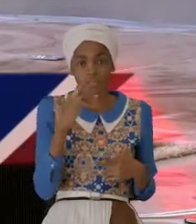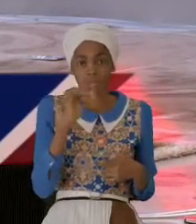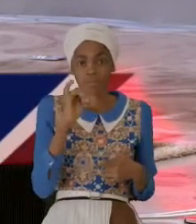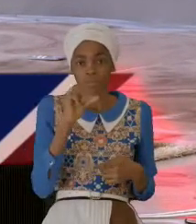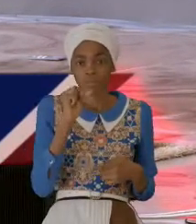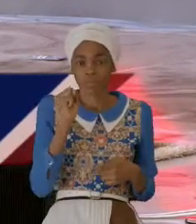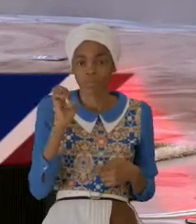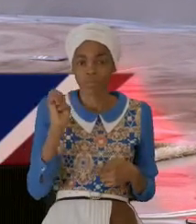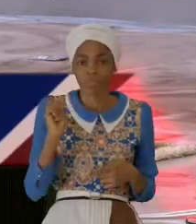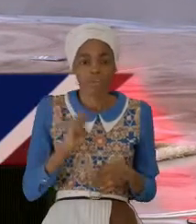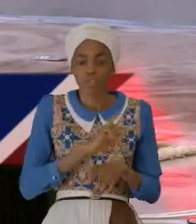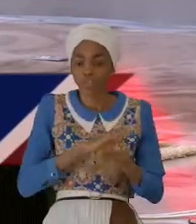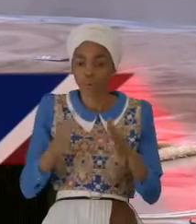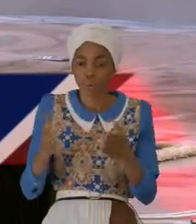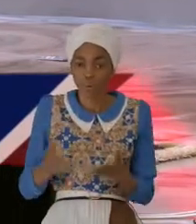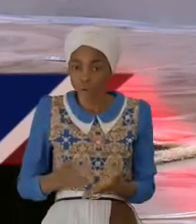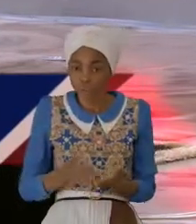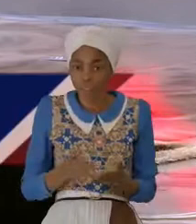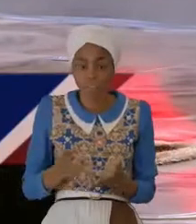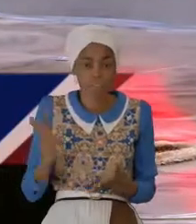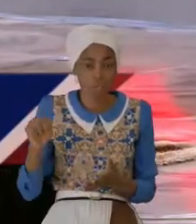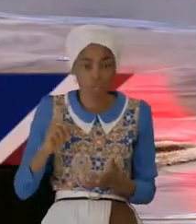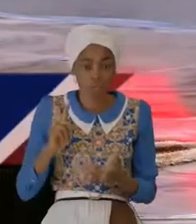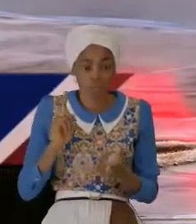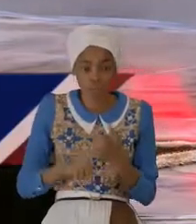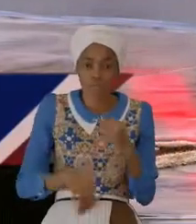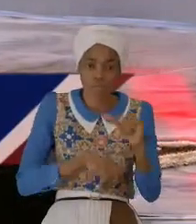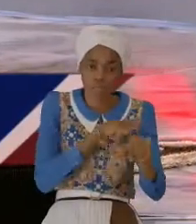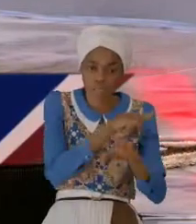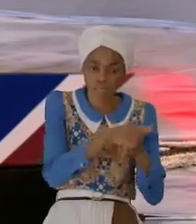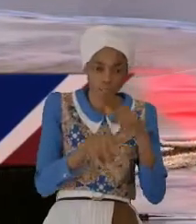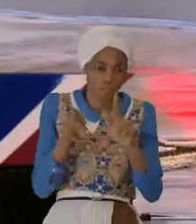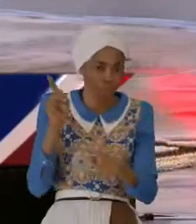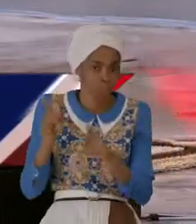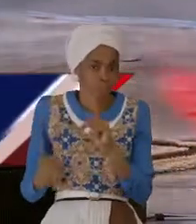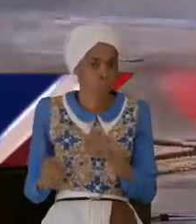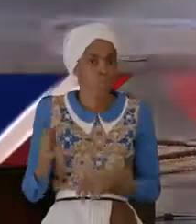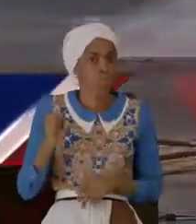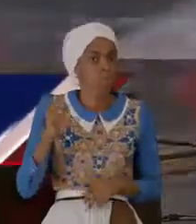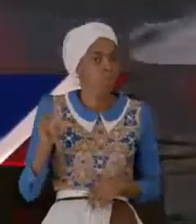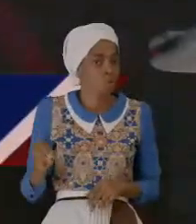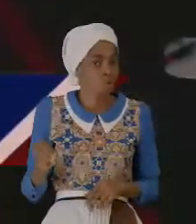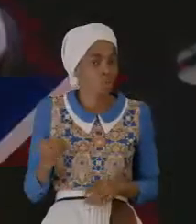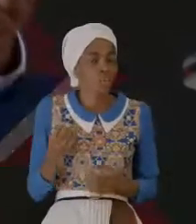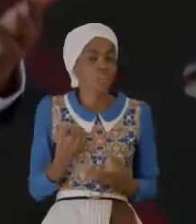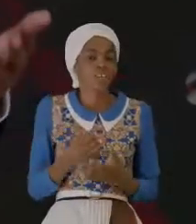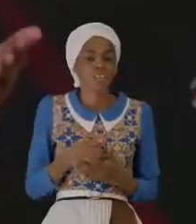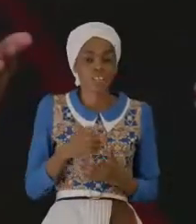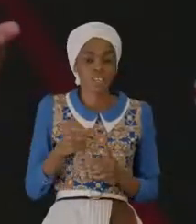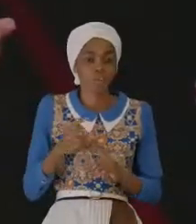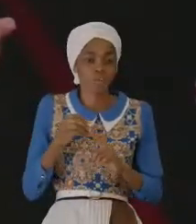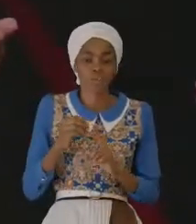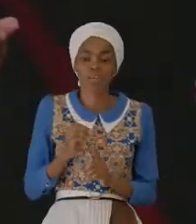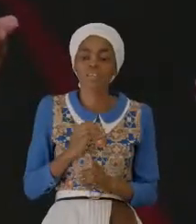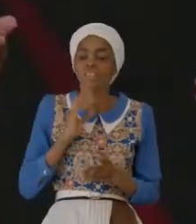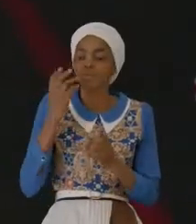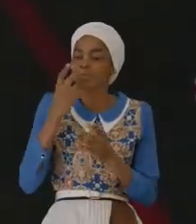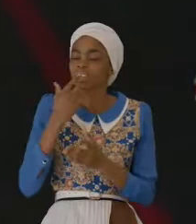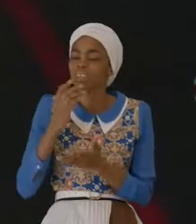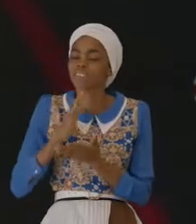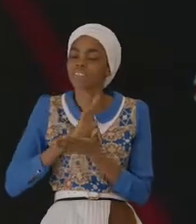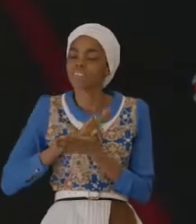to deceive people and so instead of talking nice little vehement